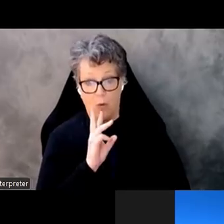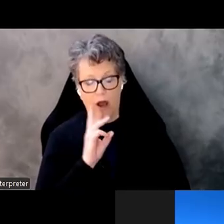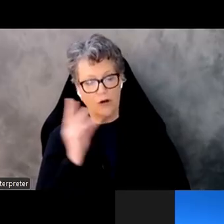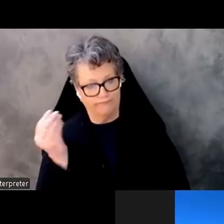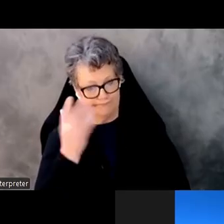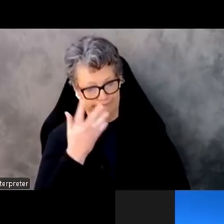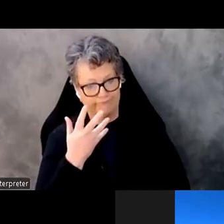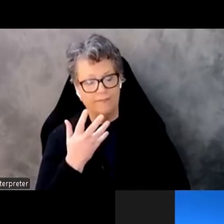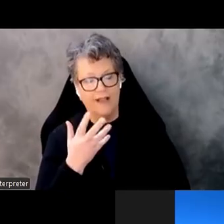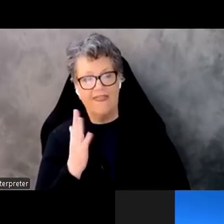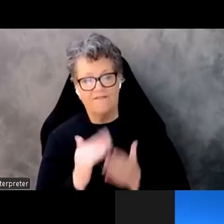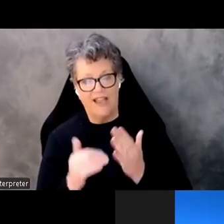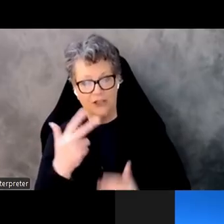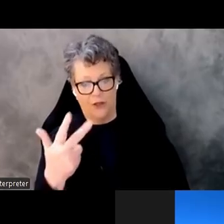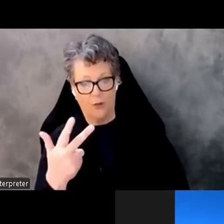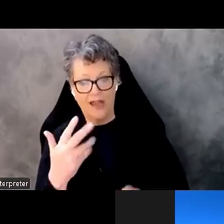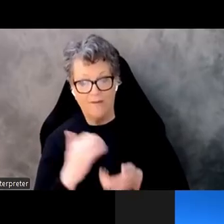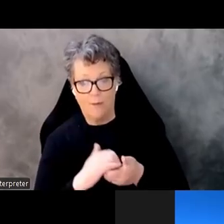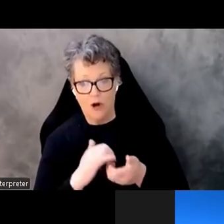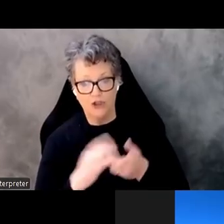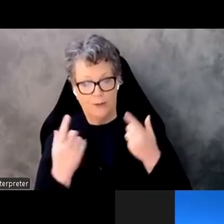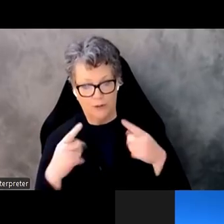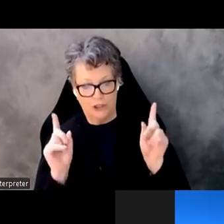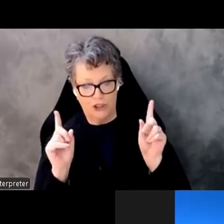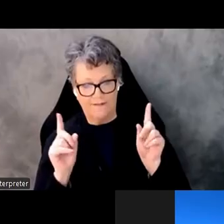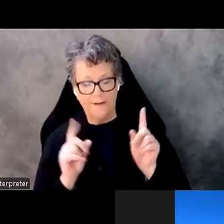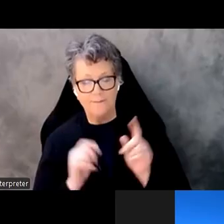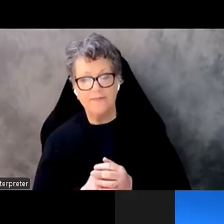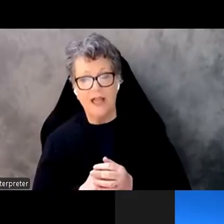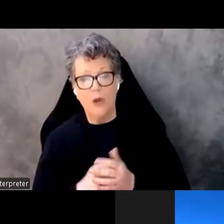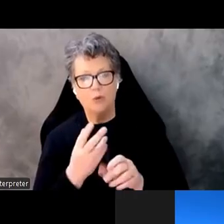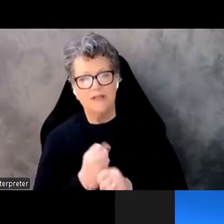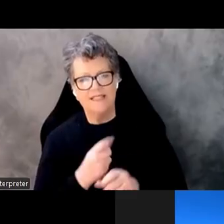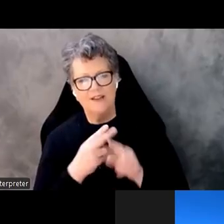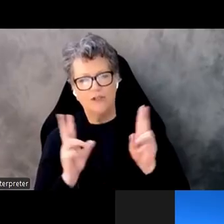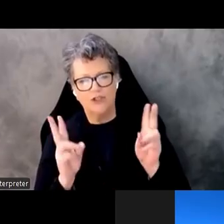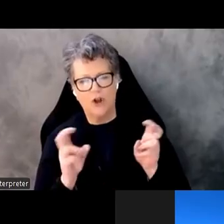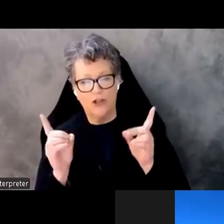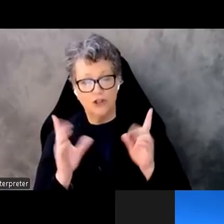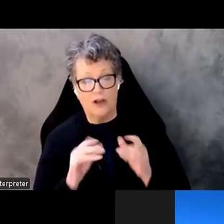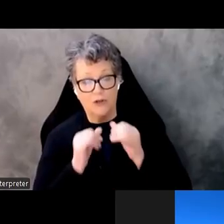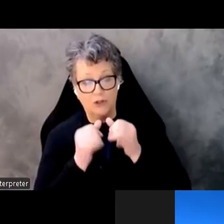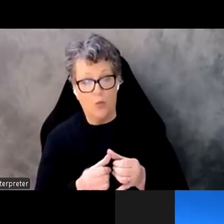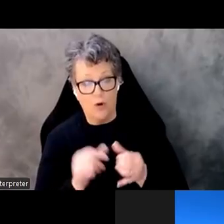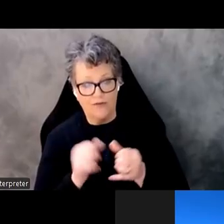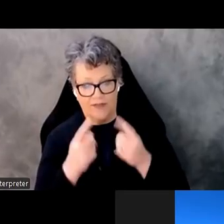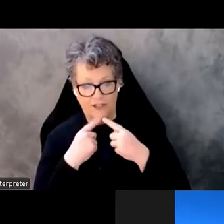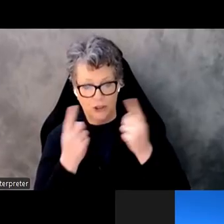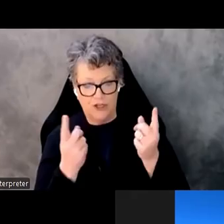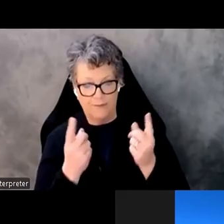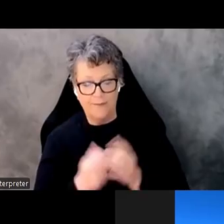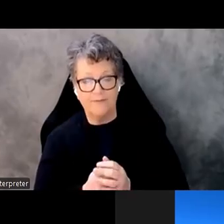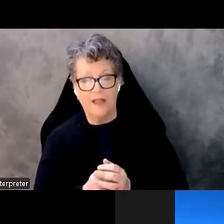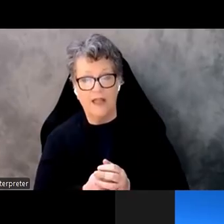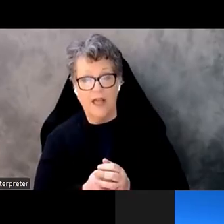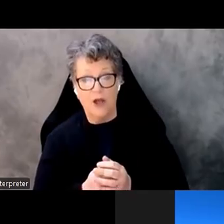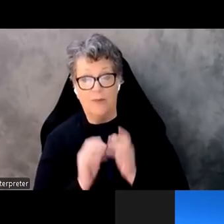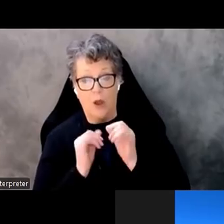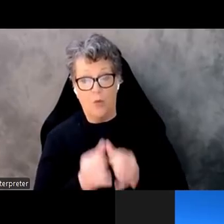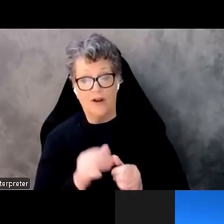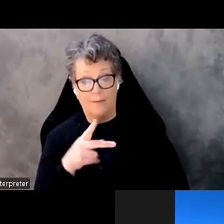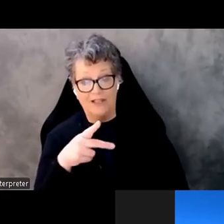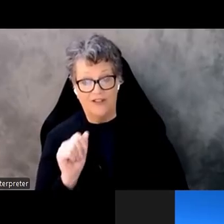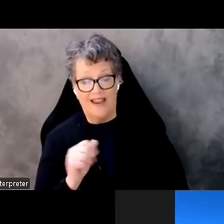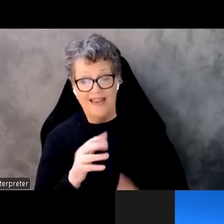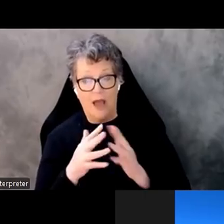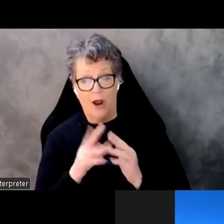the Phase 3 of the partnership was achieved, and we'll receive what's called the Director's Award for this achievement. It'll be awarded at the Pennsylvania